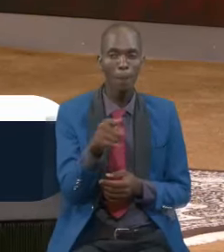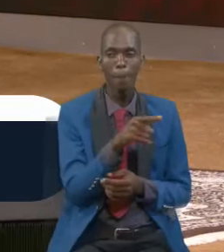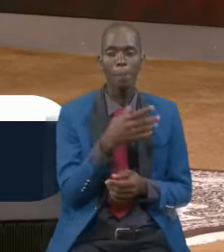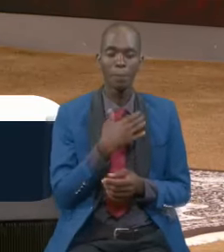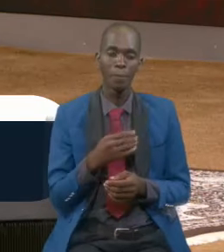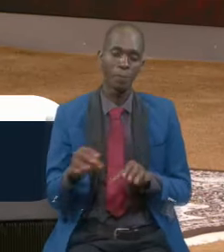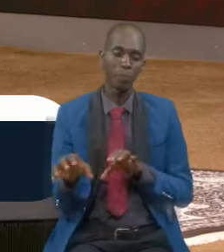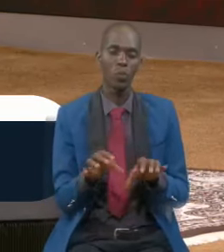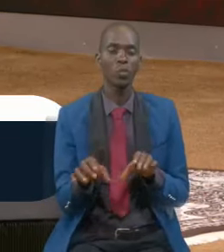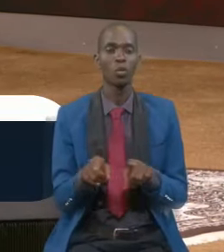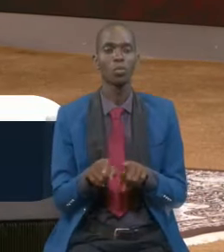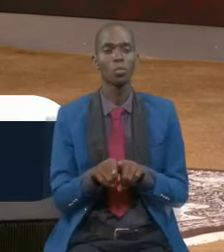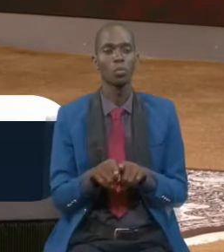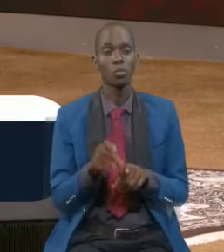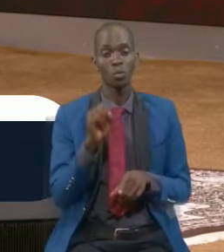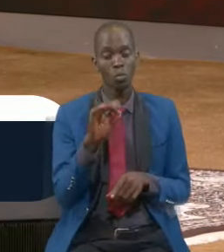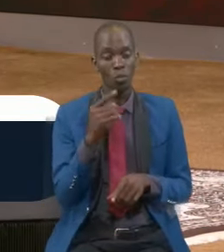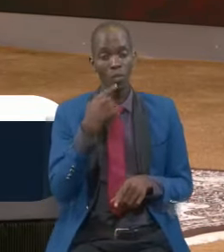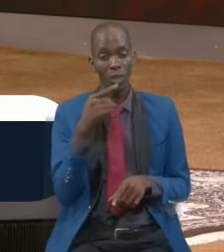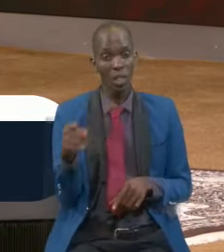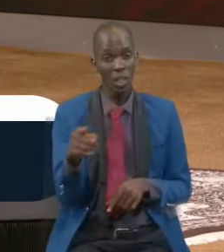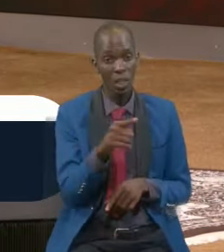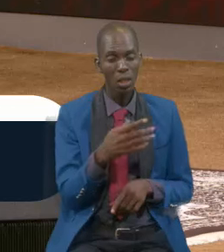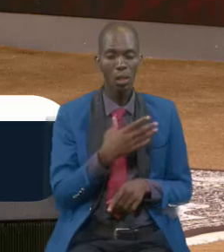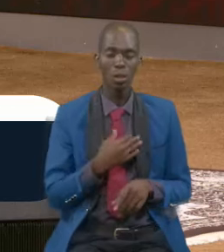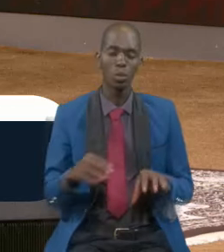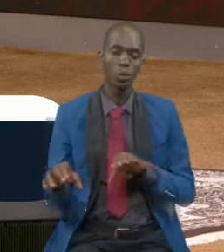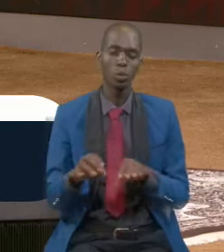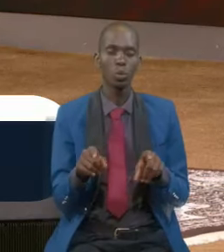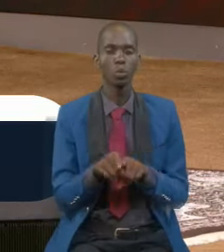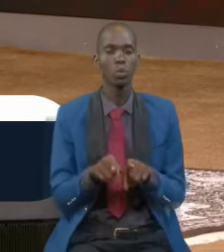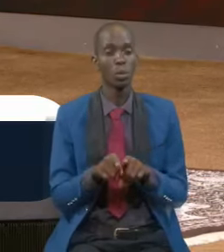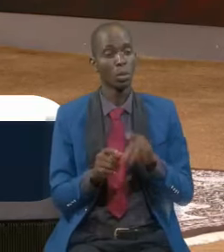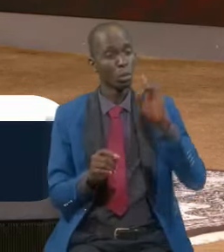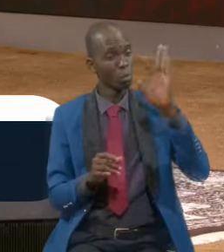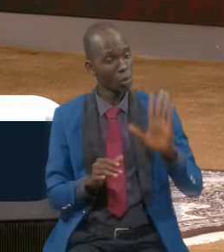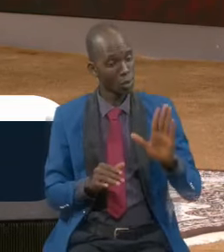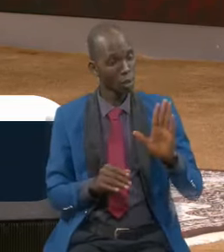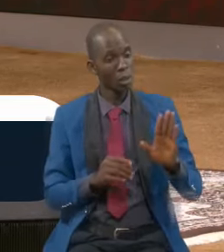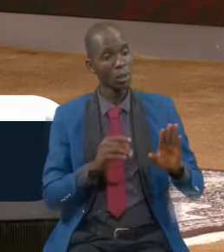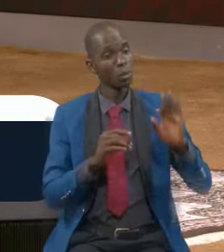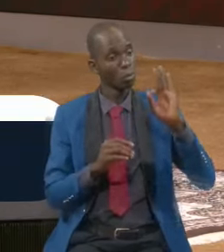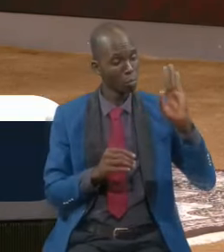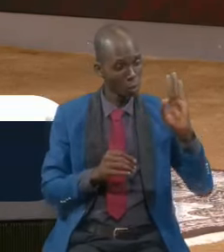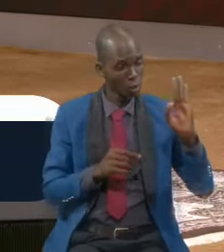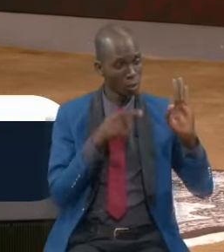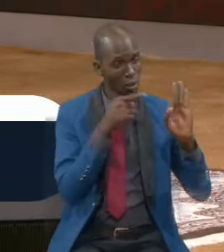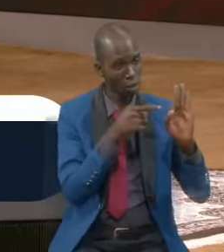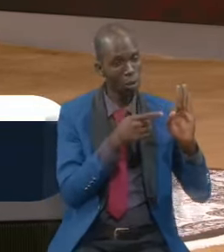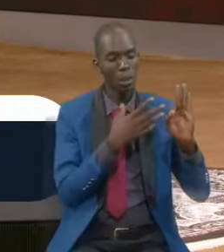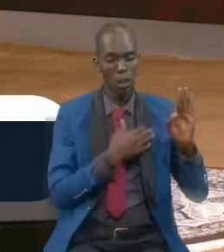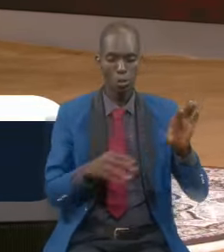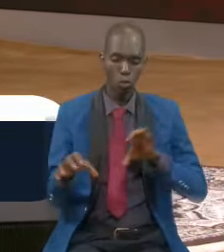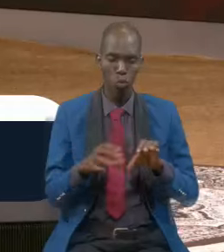do. So speak ye and so do. Preacher, so speak ye and